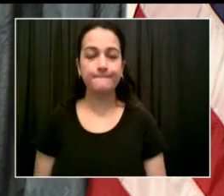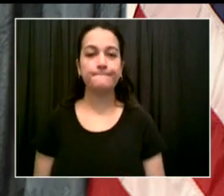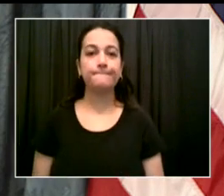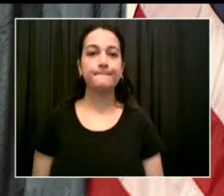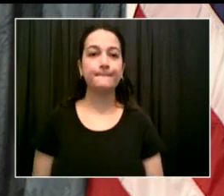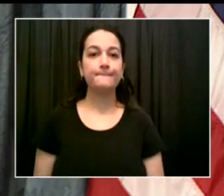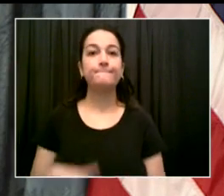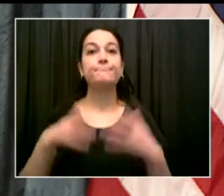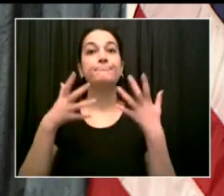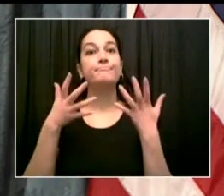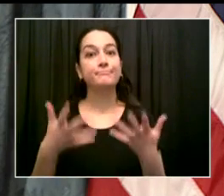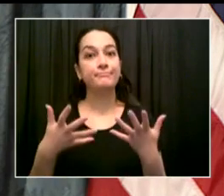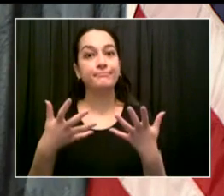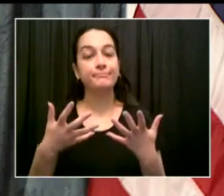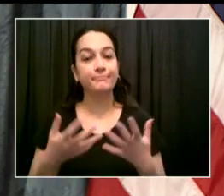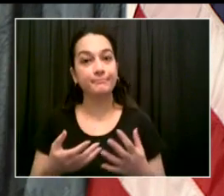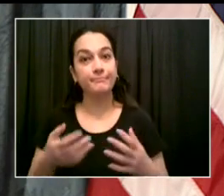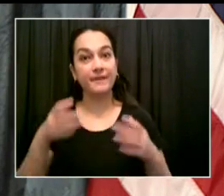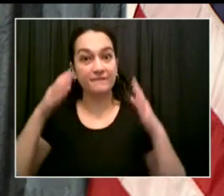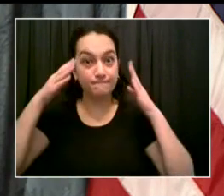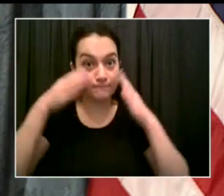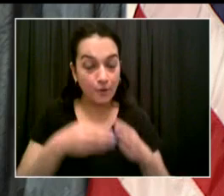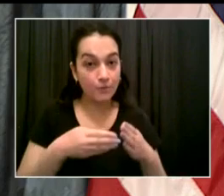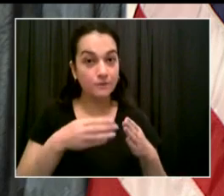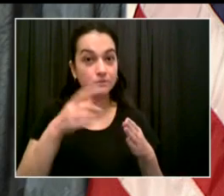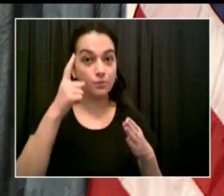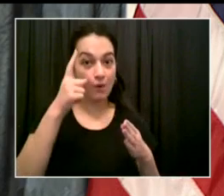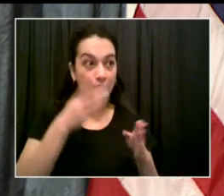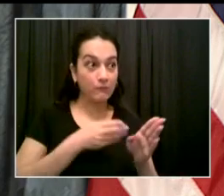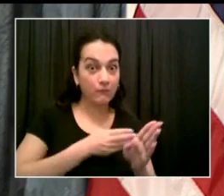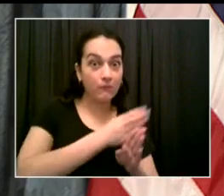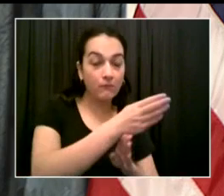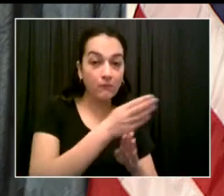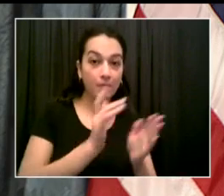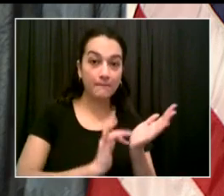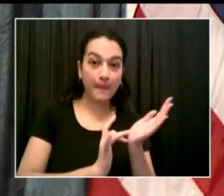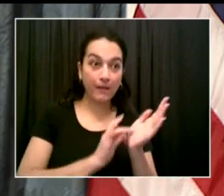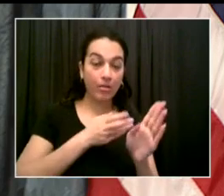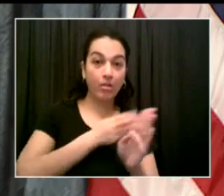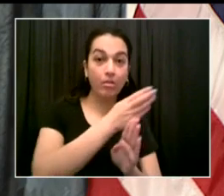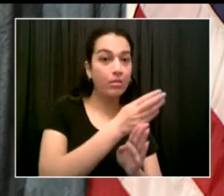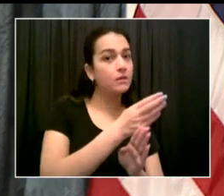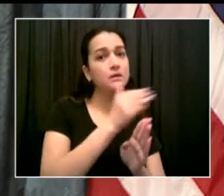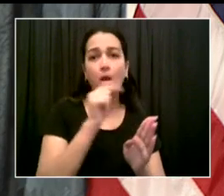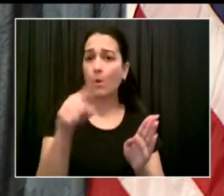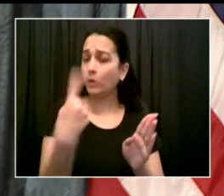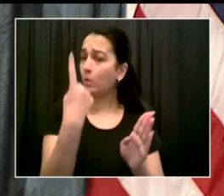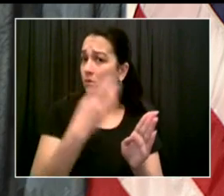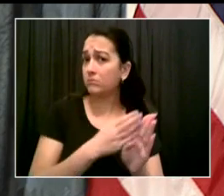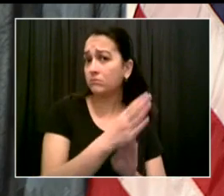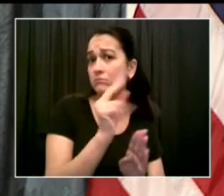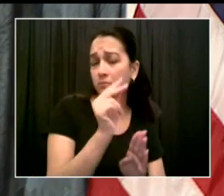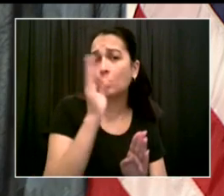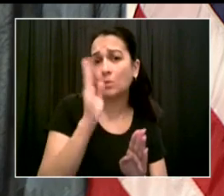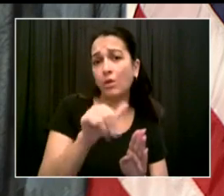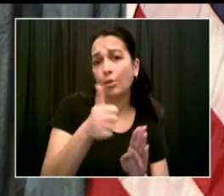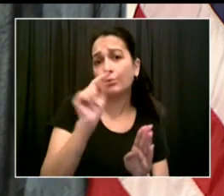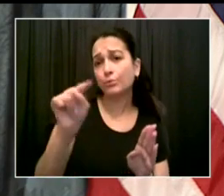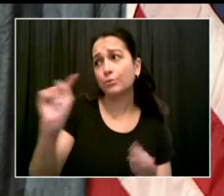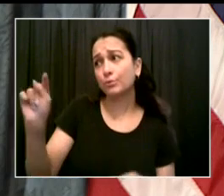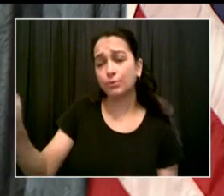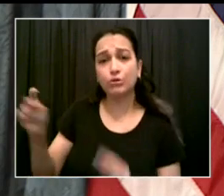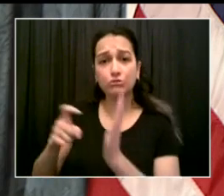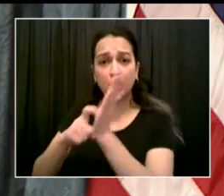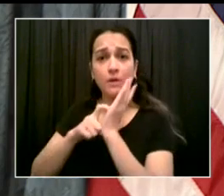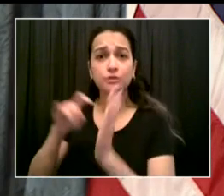to consider similar steps to ensure their staff are also vaccinated. We all may feel like we're